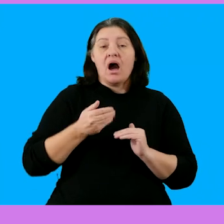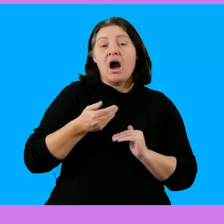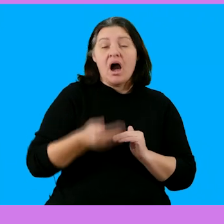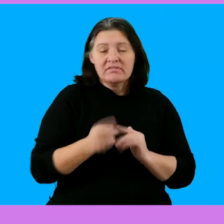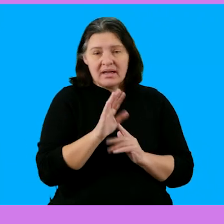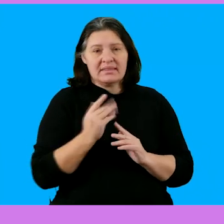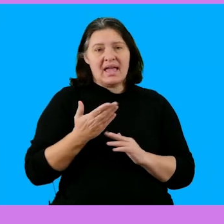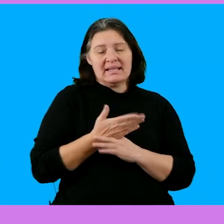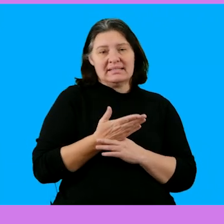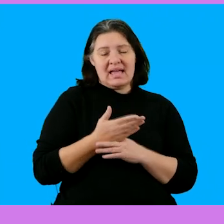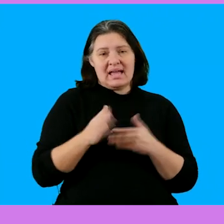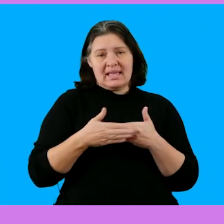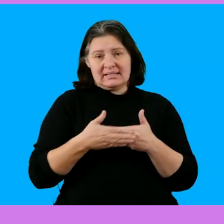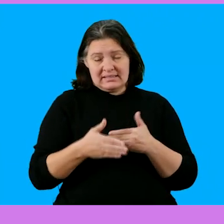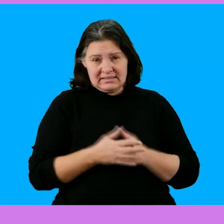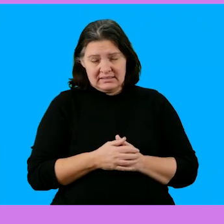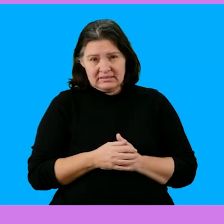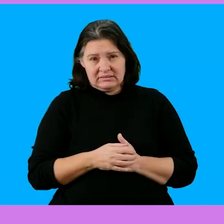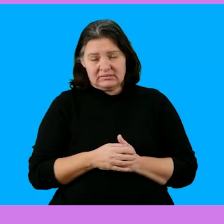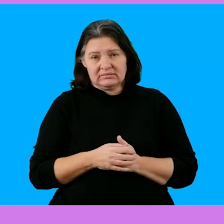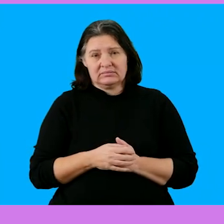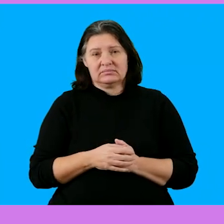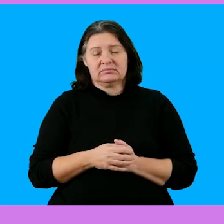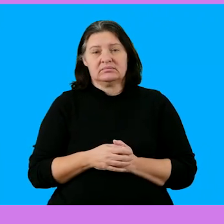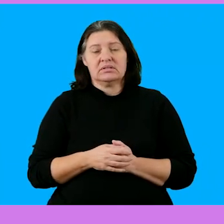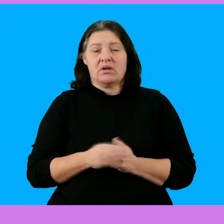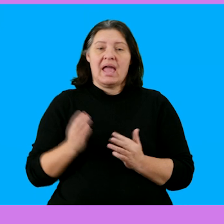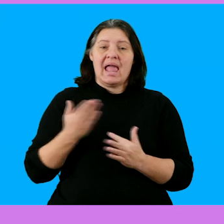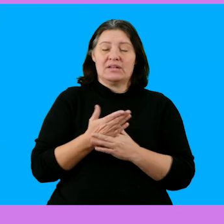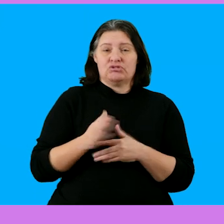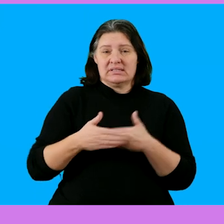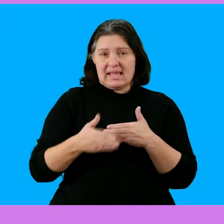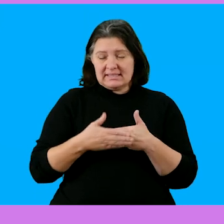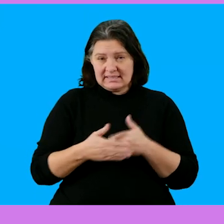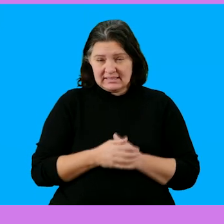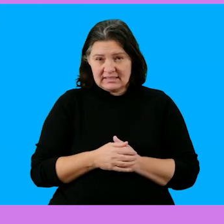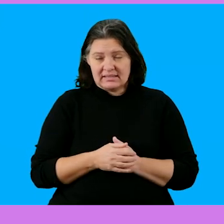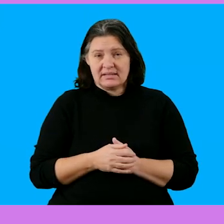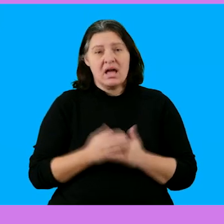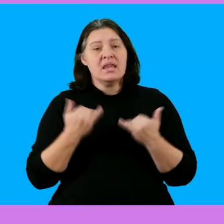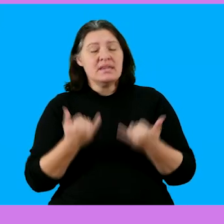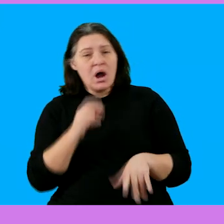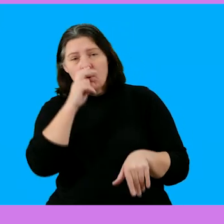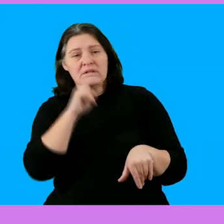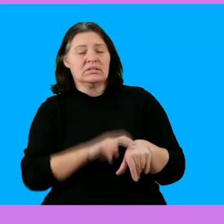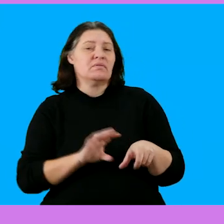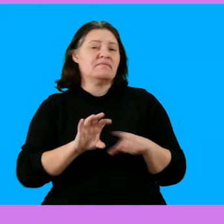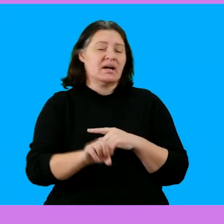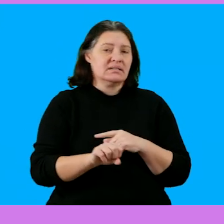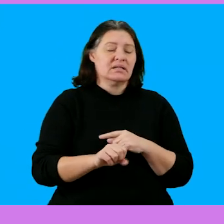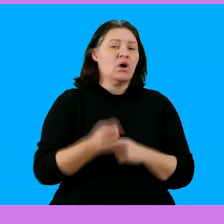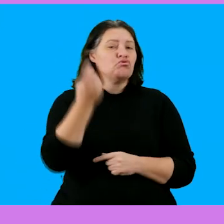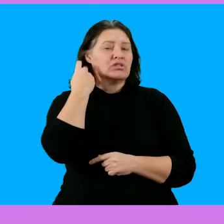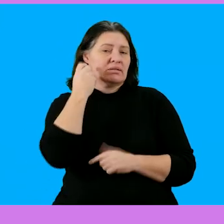building after they entered the gate, So here it says entrance gate, okay? And now we